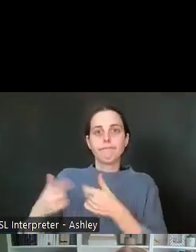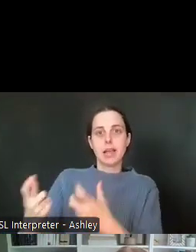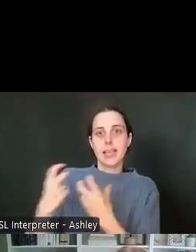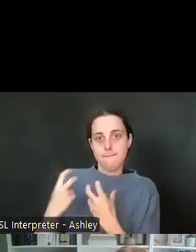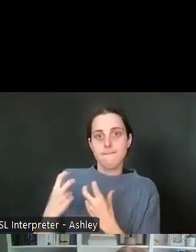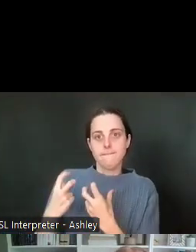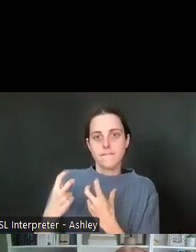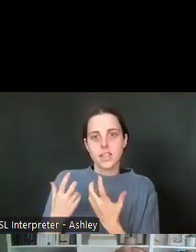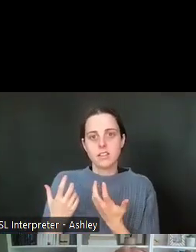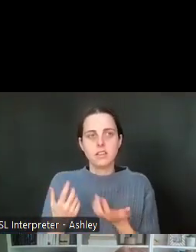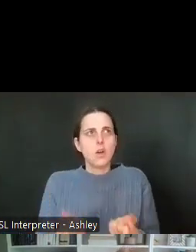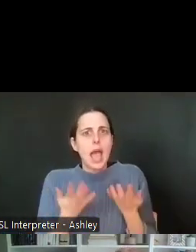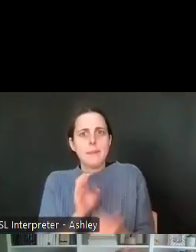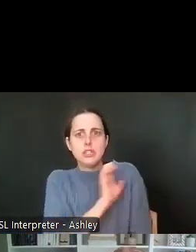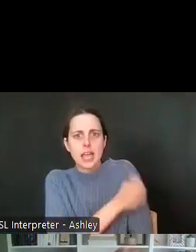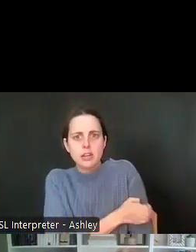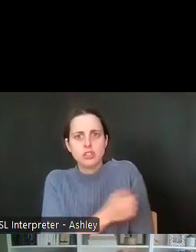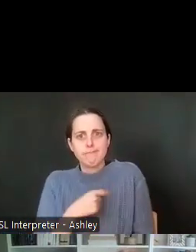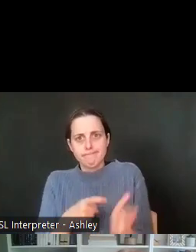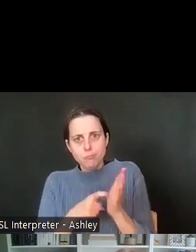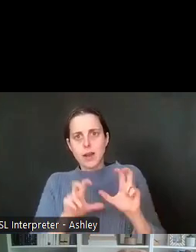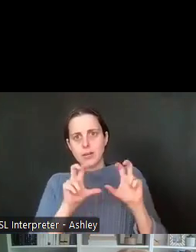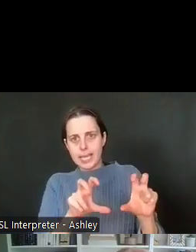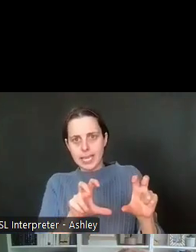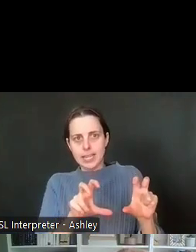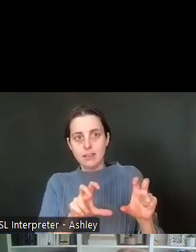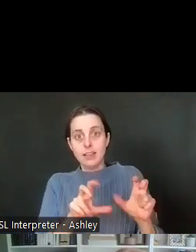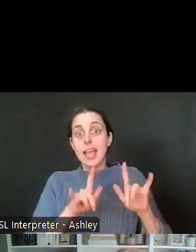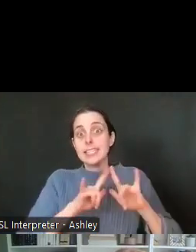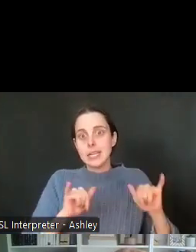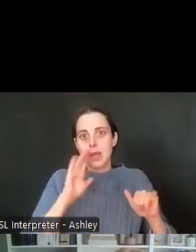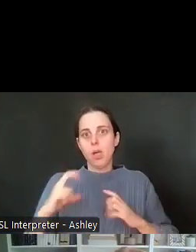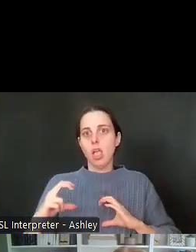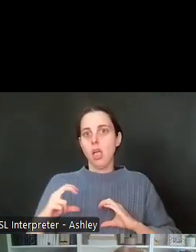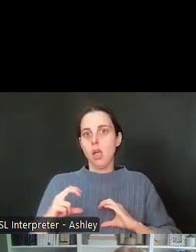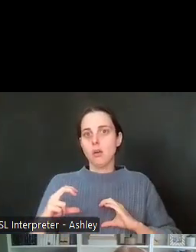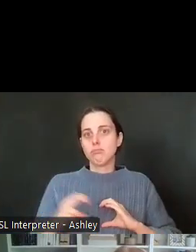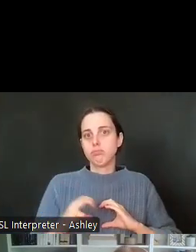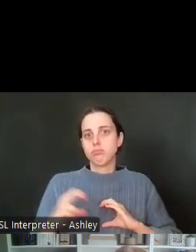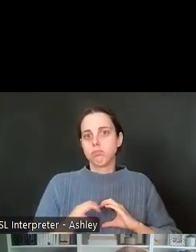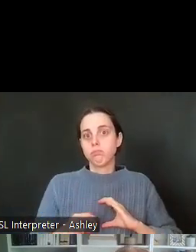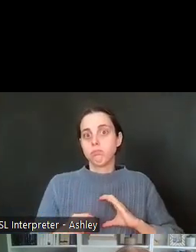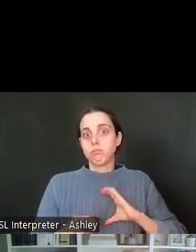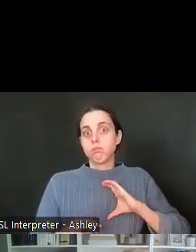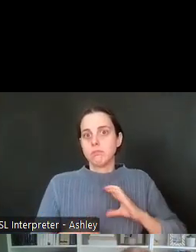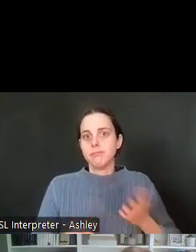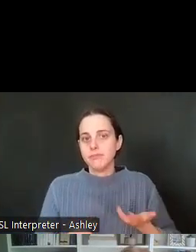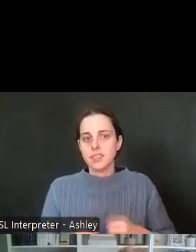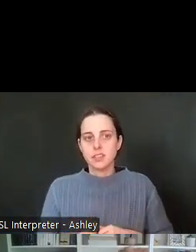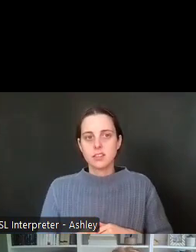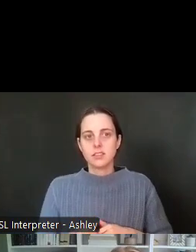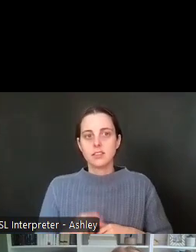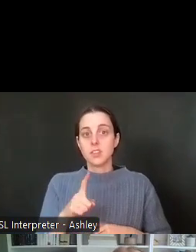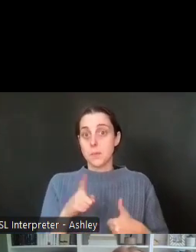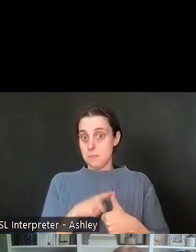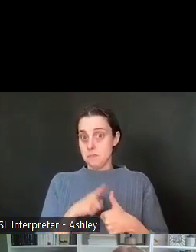to give, and what is going to help fill me up? So as you think about question one,